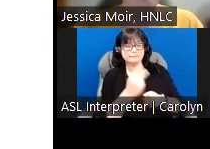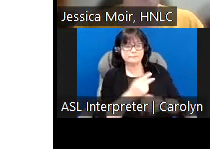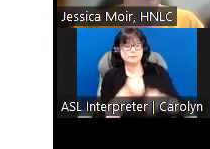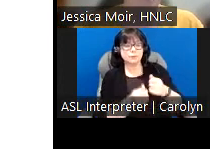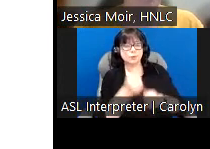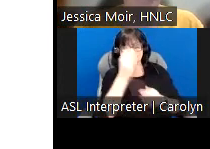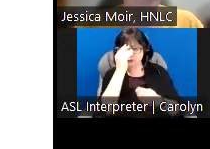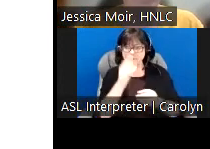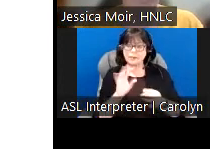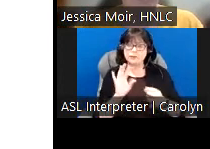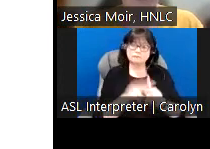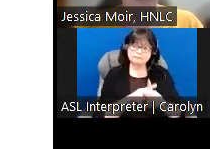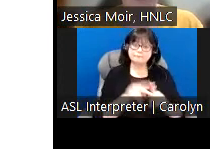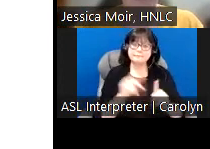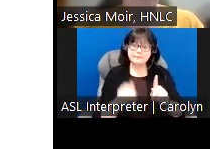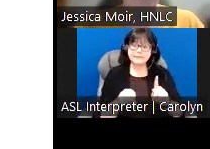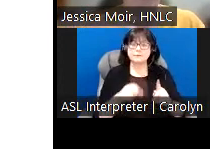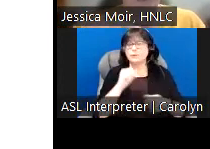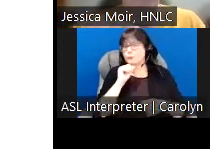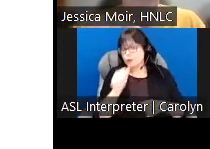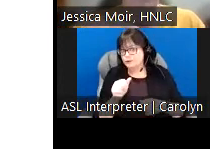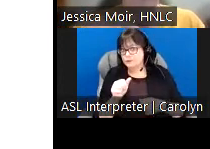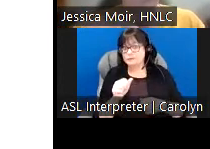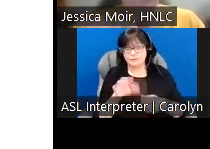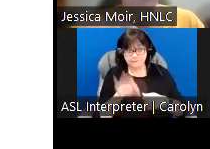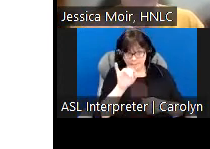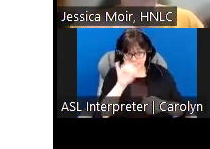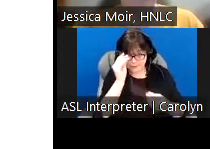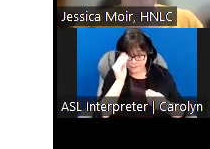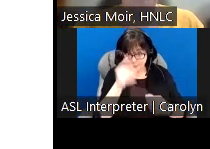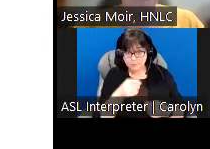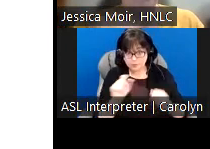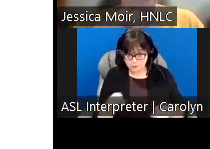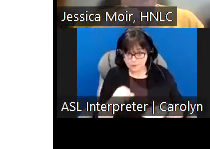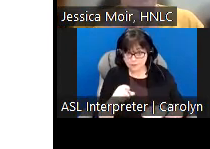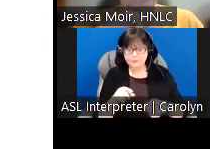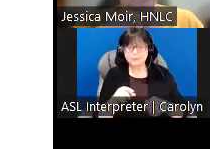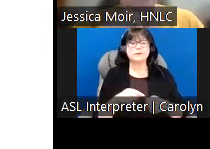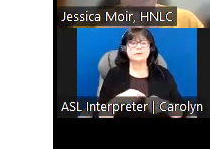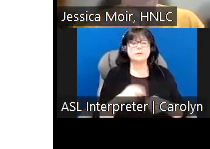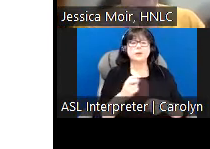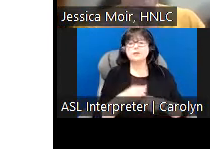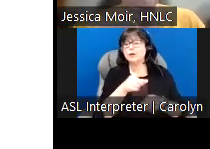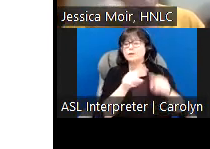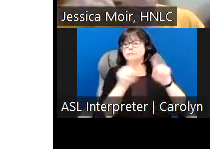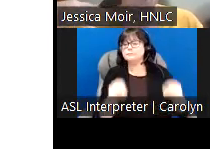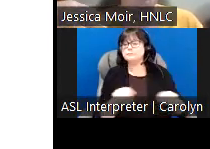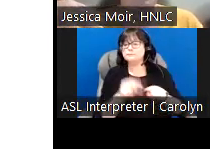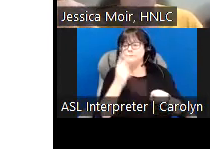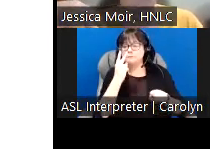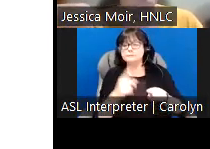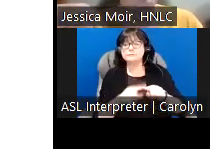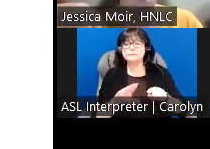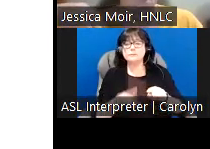relevant and find that information? And then at the very bottom, it's hard to see on here, but there is a